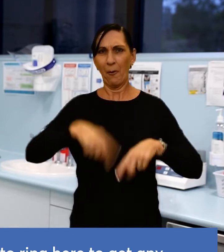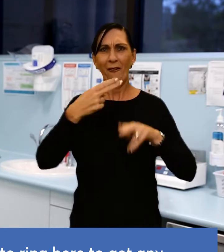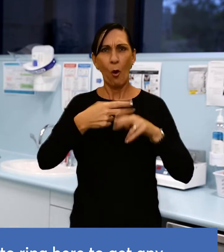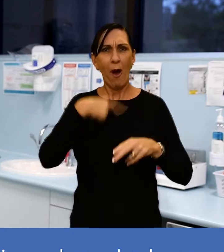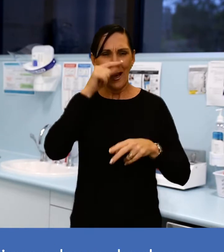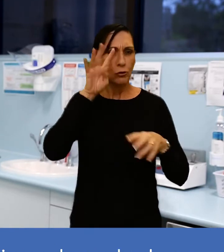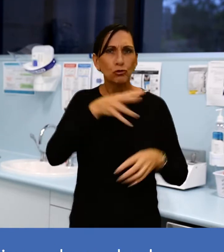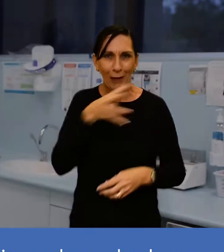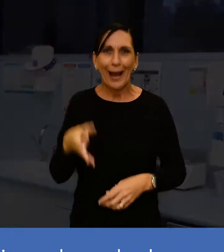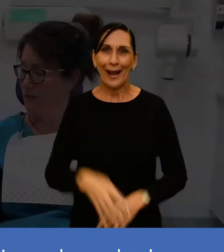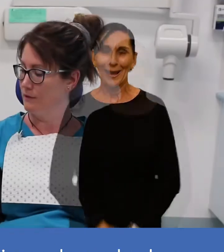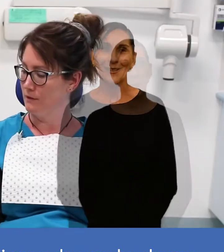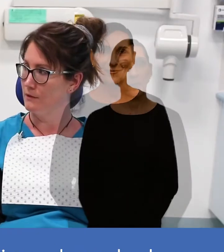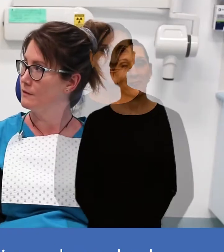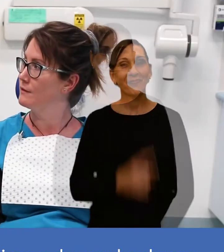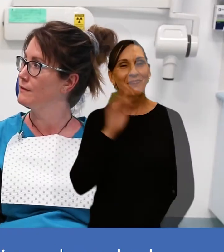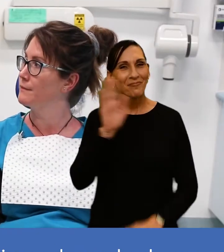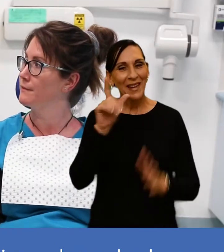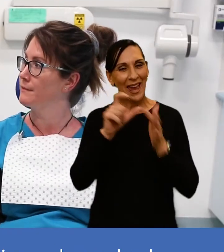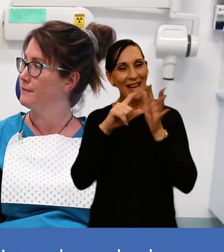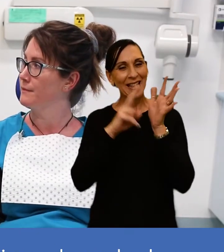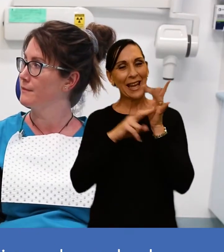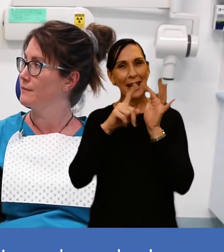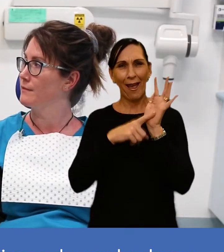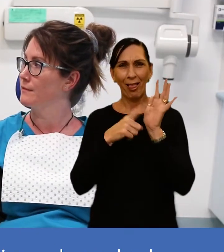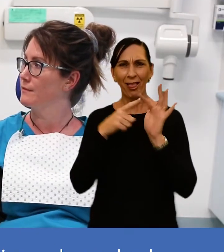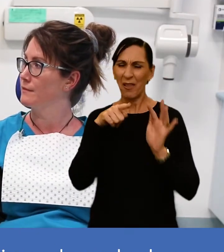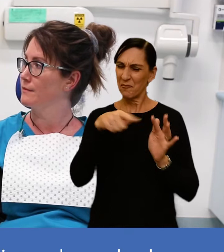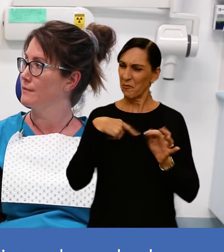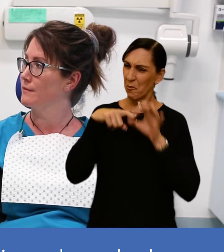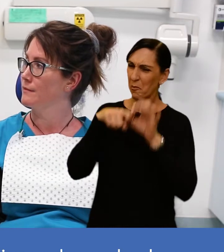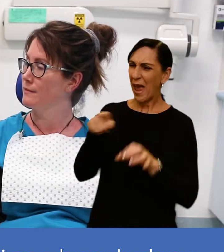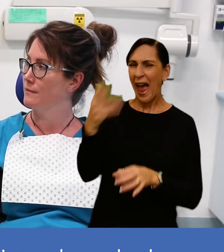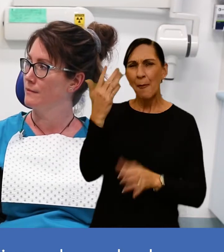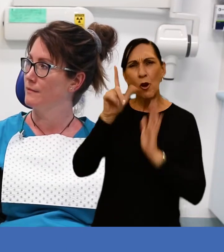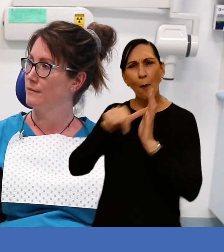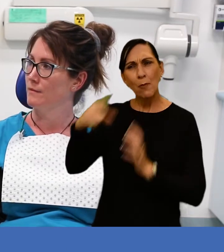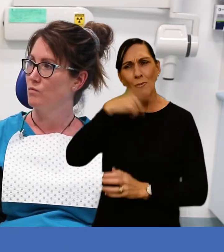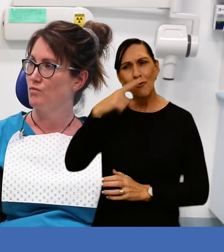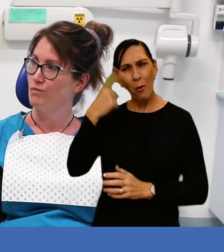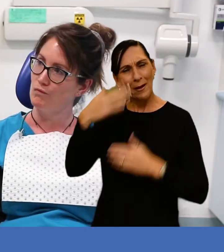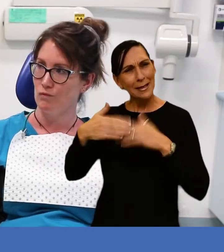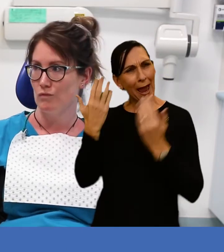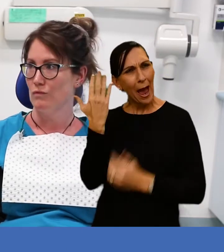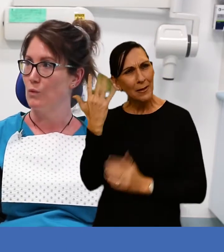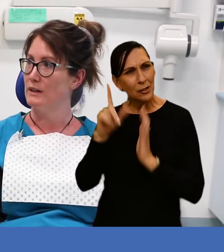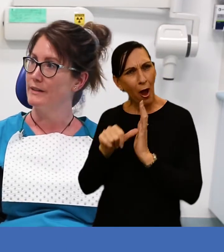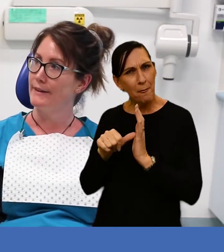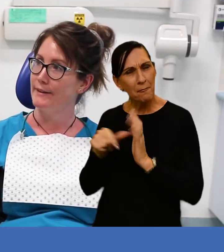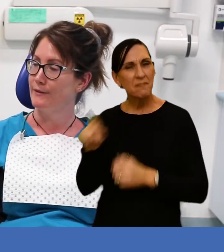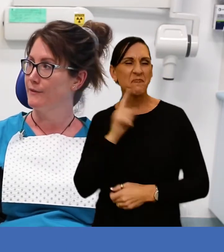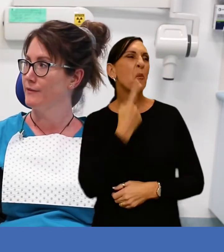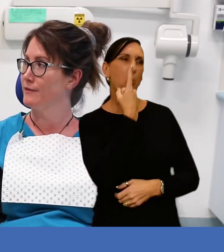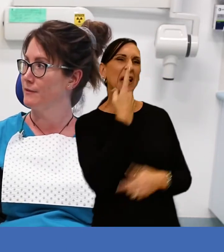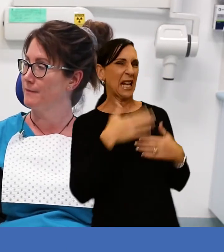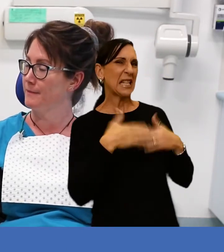any toothaches seen to. Hi Danielle, so can you tell me how many times a day you brush your teeth? Once a